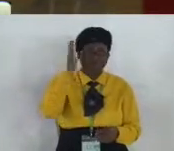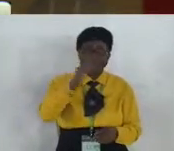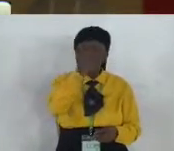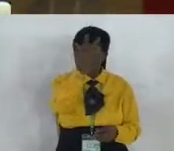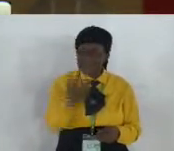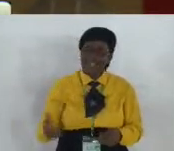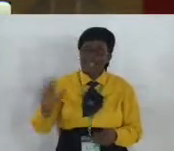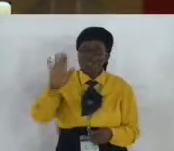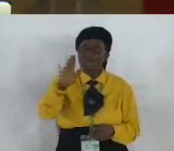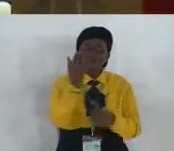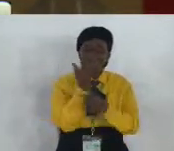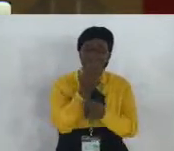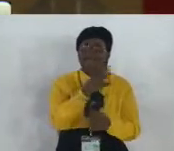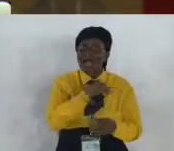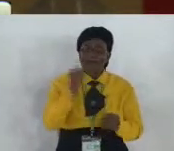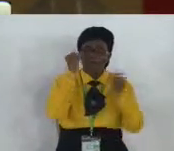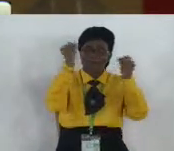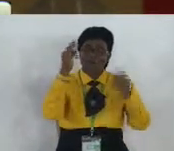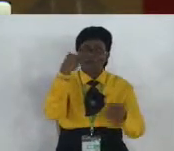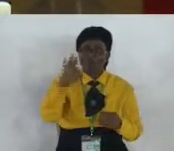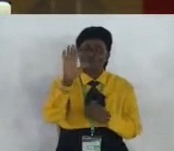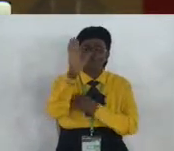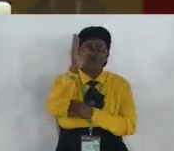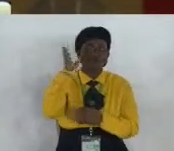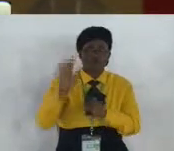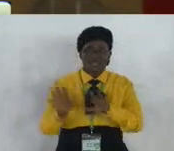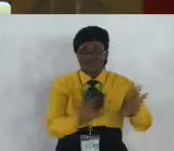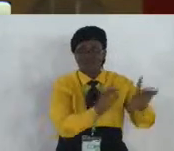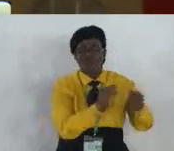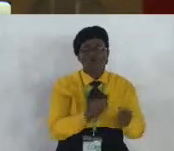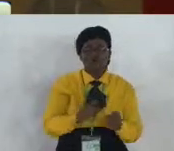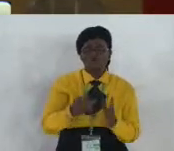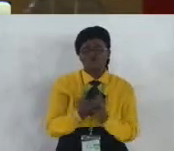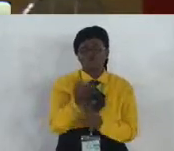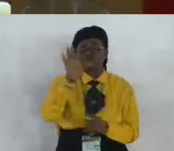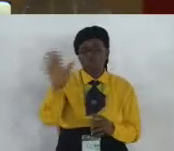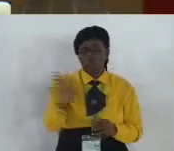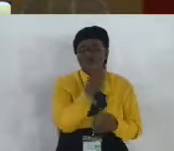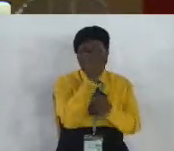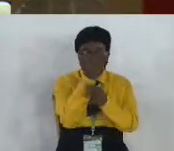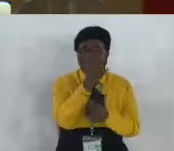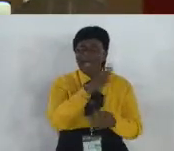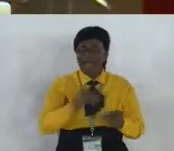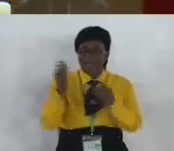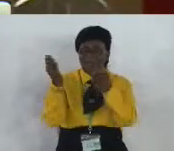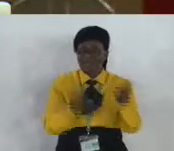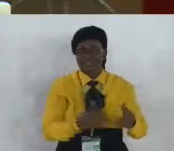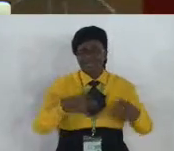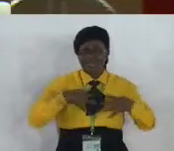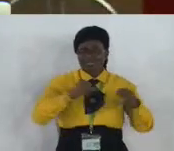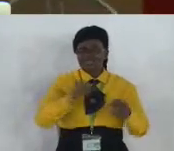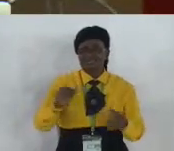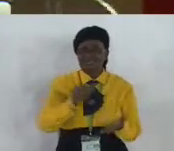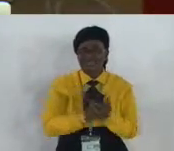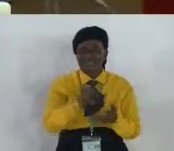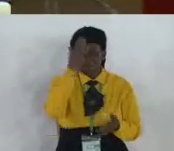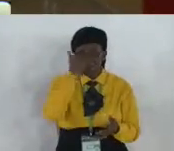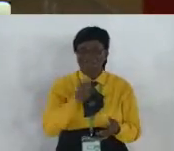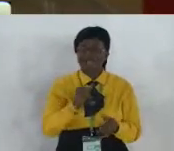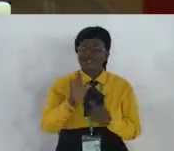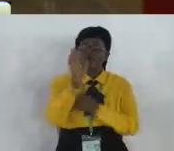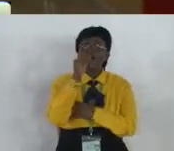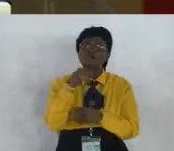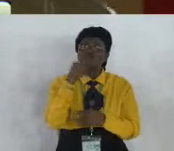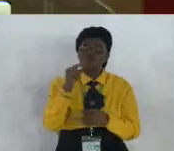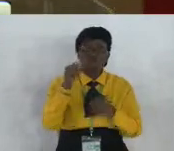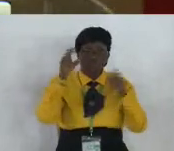flow through your hands and bring healings. That's why God said to Moses in Exodus